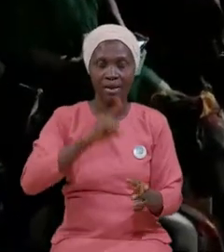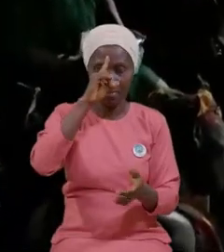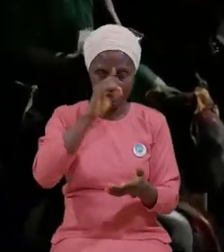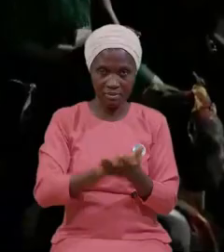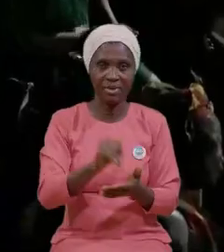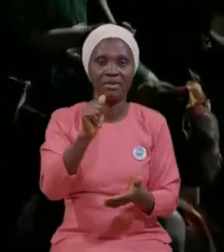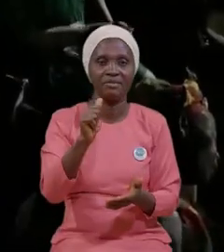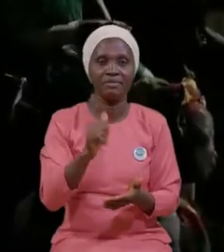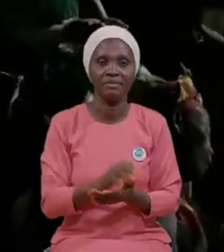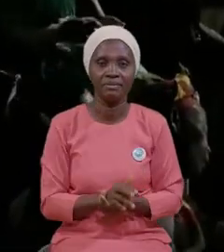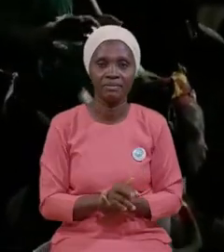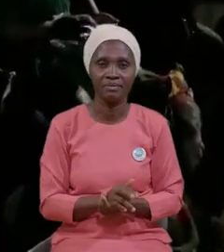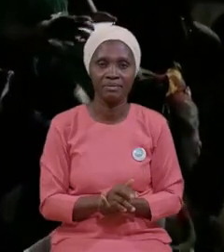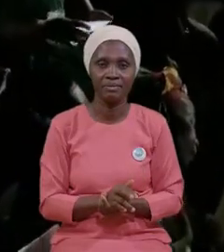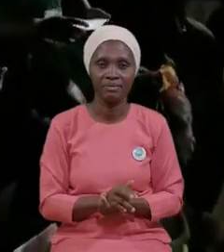believe.